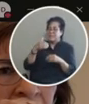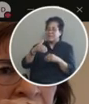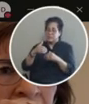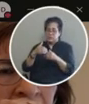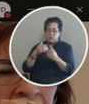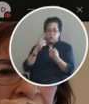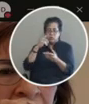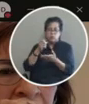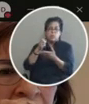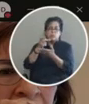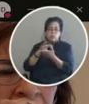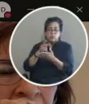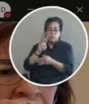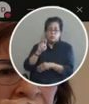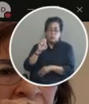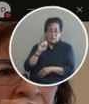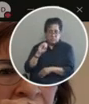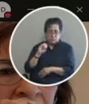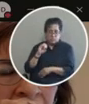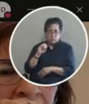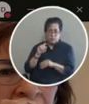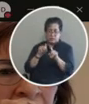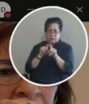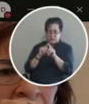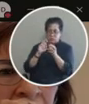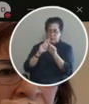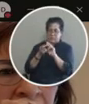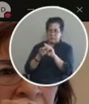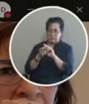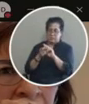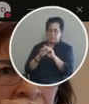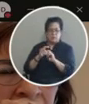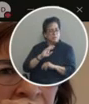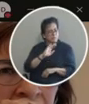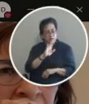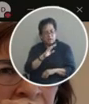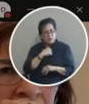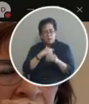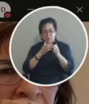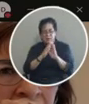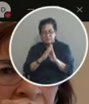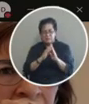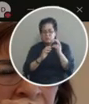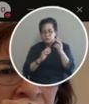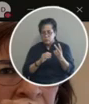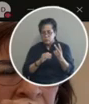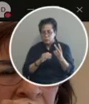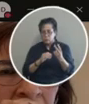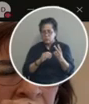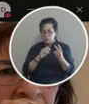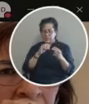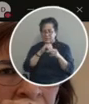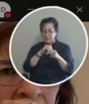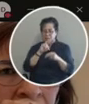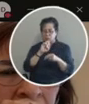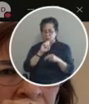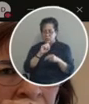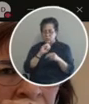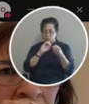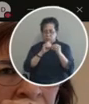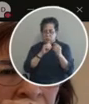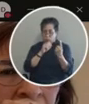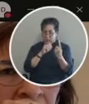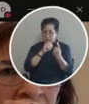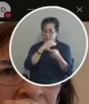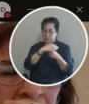is to approve the resolution as revised. And I'm asking that we take the 2 items in the resolution, number 1 being